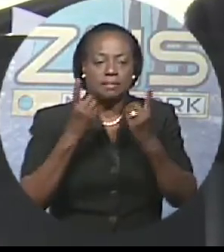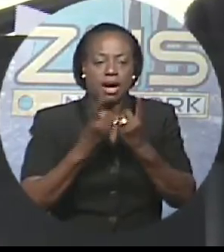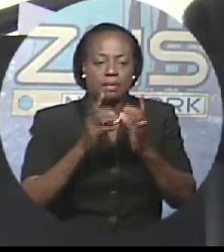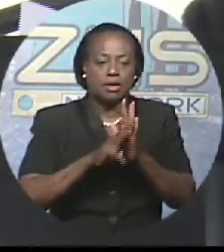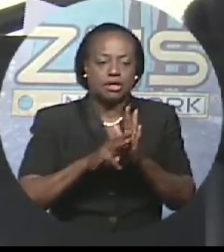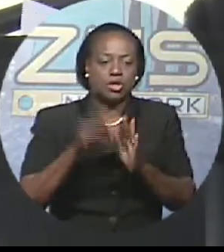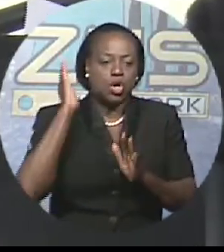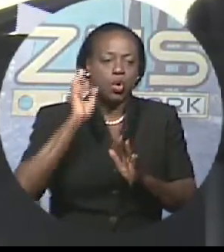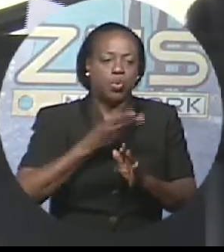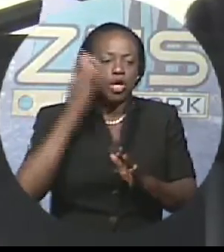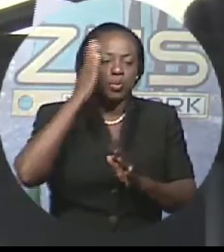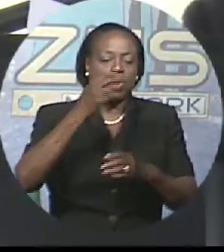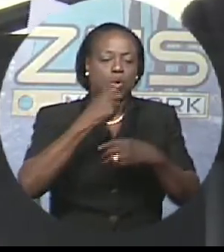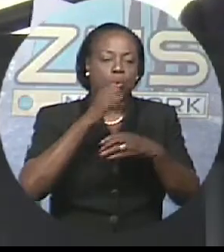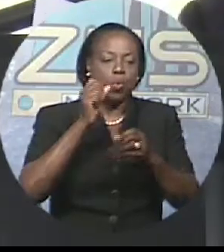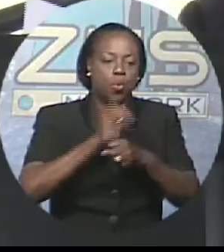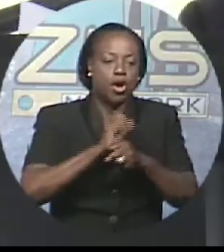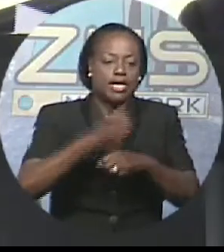$11,812,293.80.